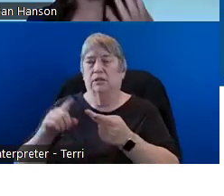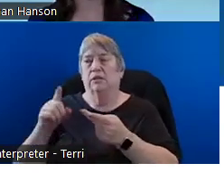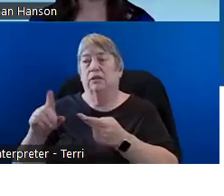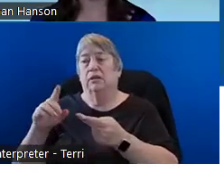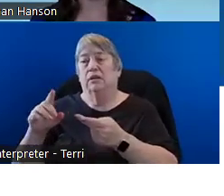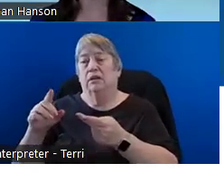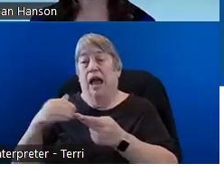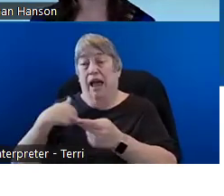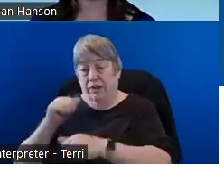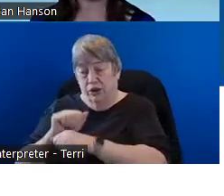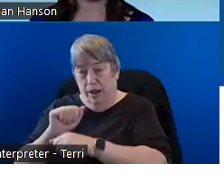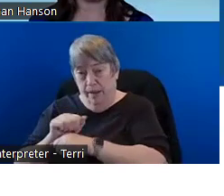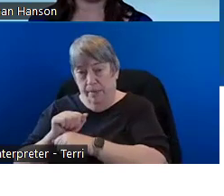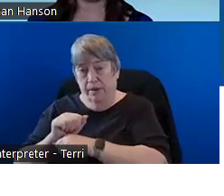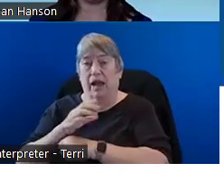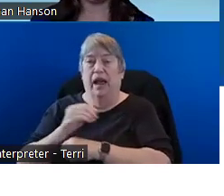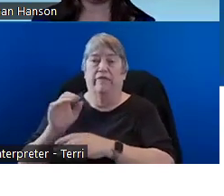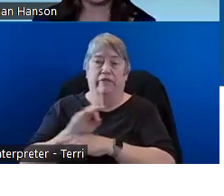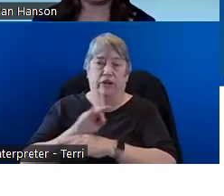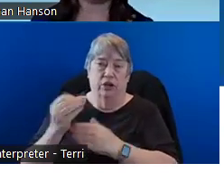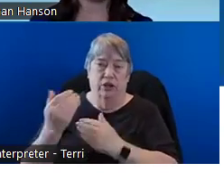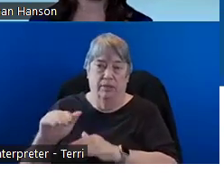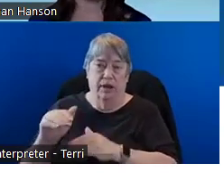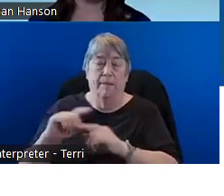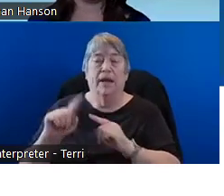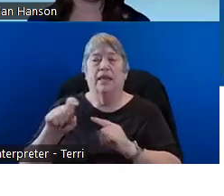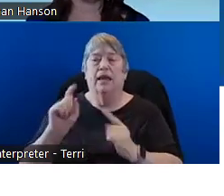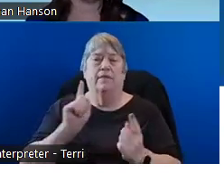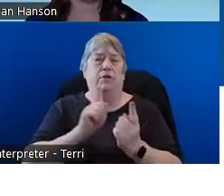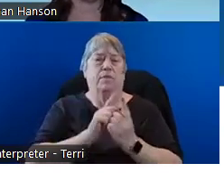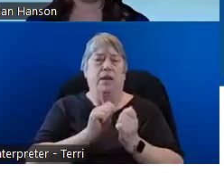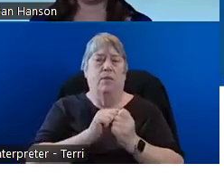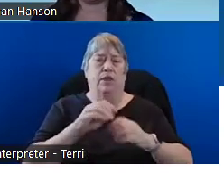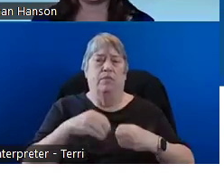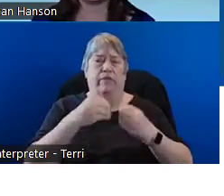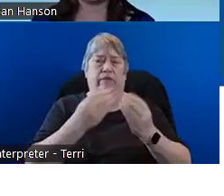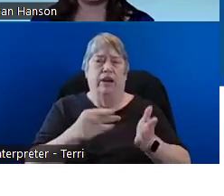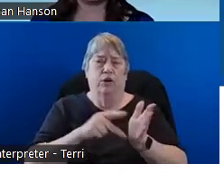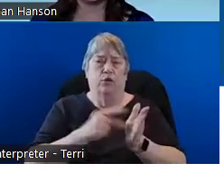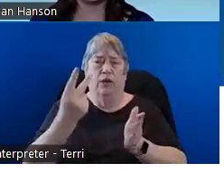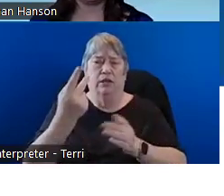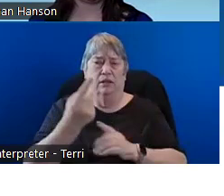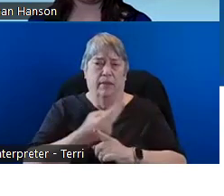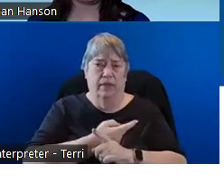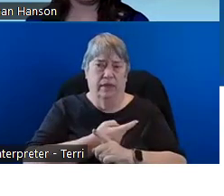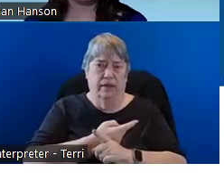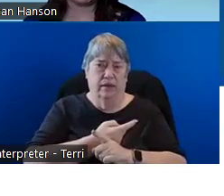they also have to be willing to meet with their provider at least twice a month. So this is where I talked about it being more of a lighter touch than job